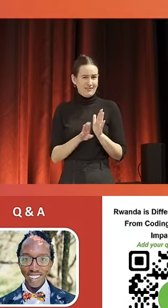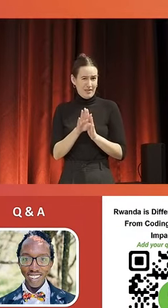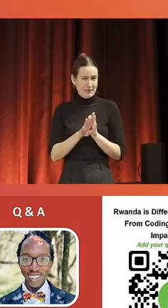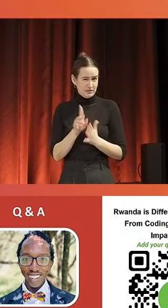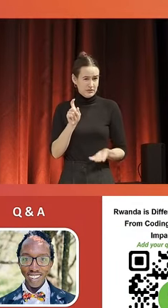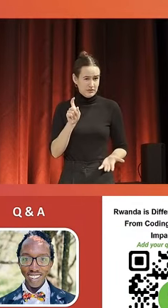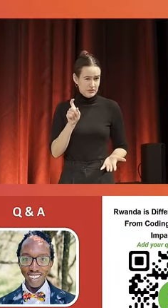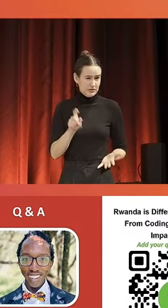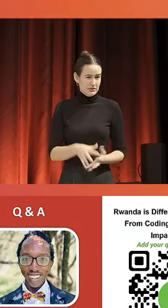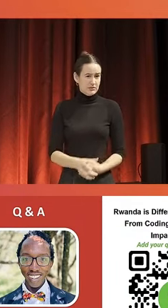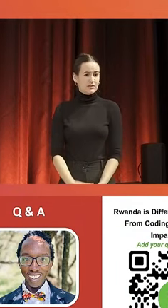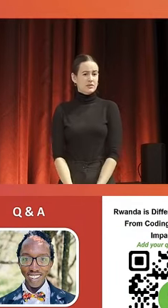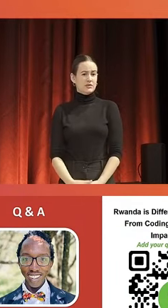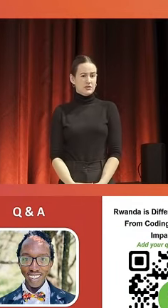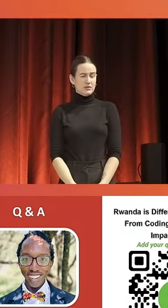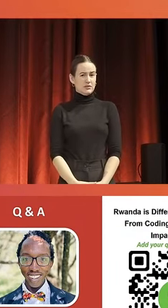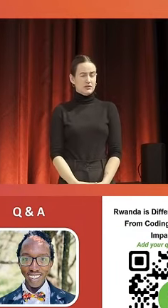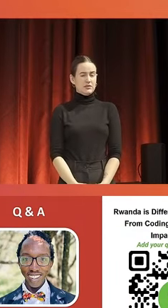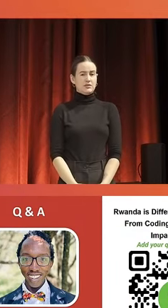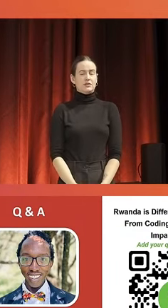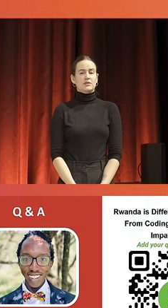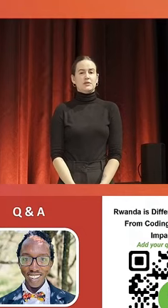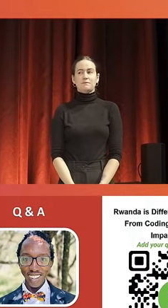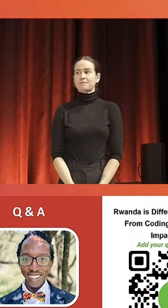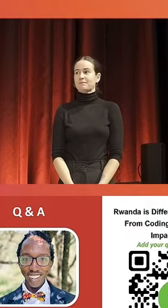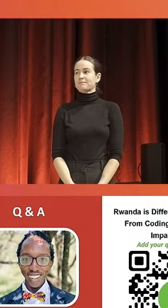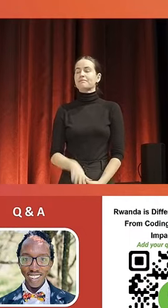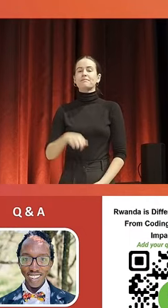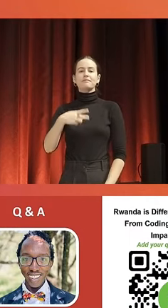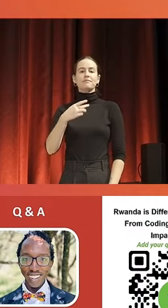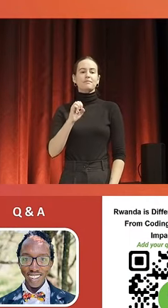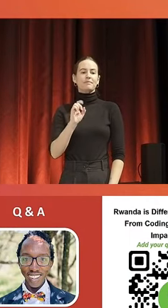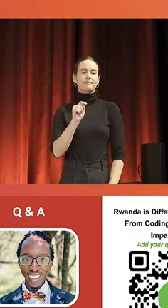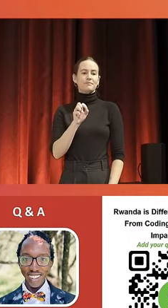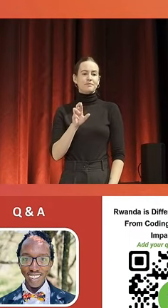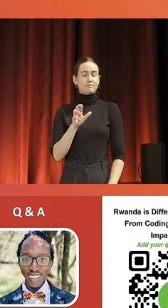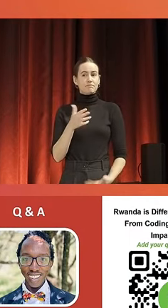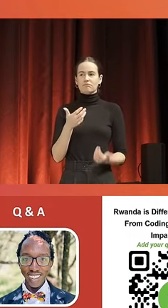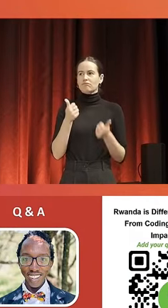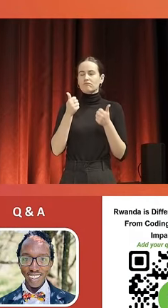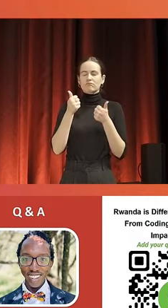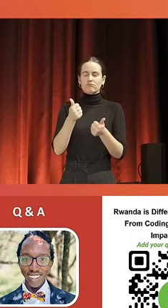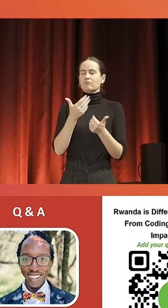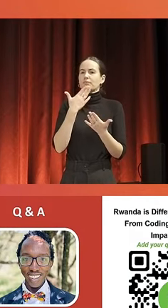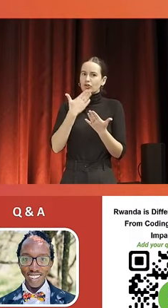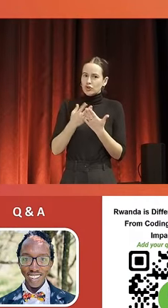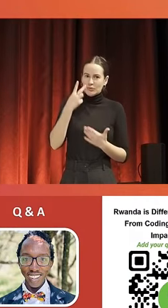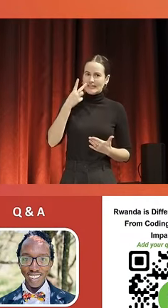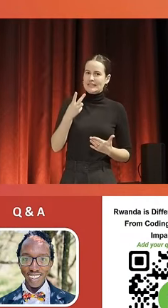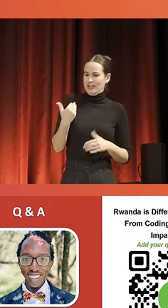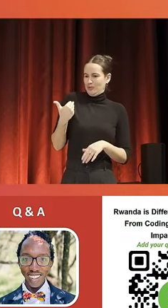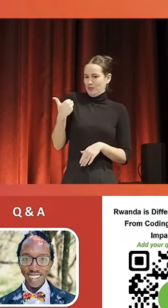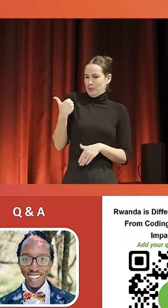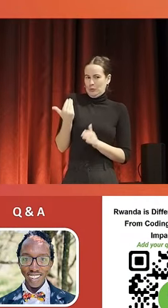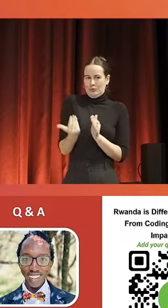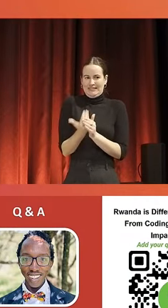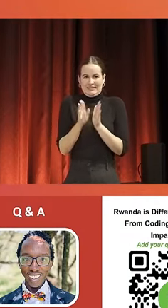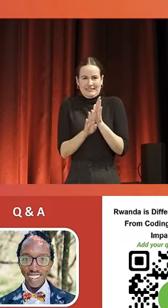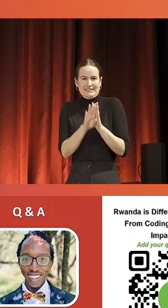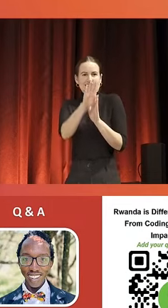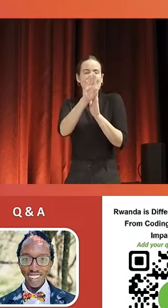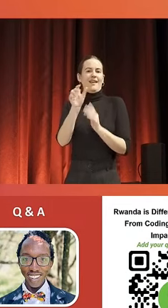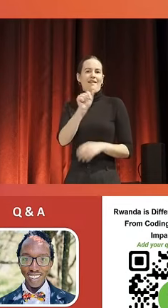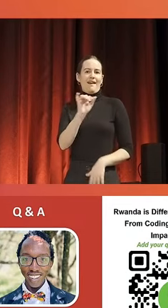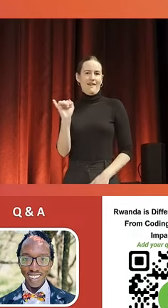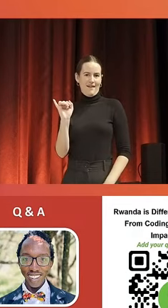It's been great to see the recent advancements in artificial intelligence, and especially around large language